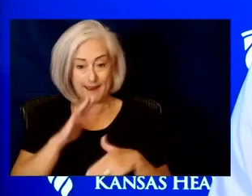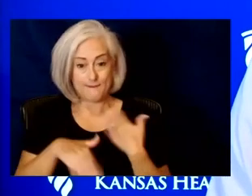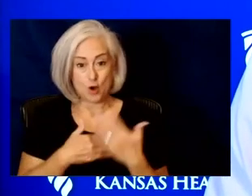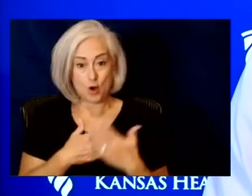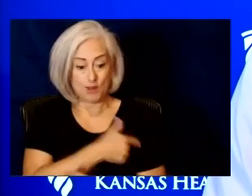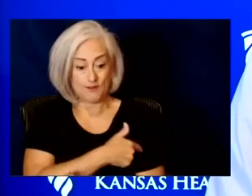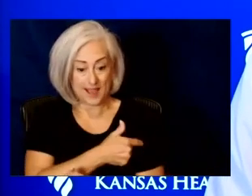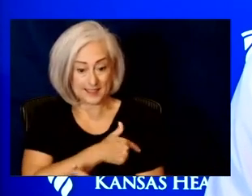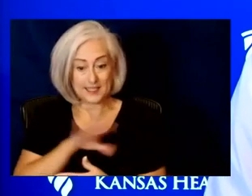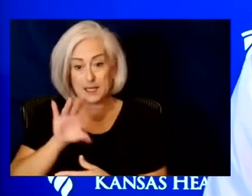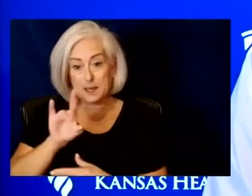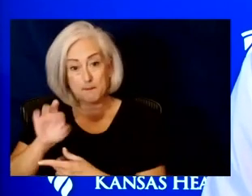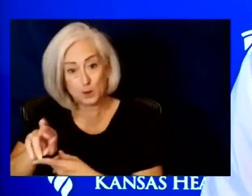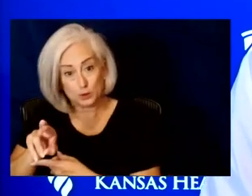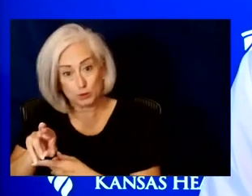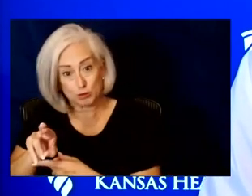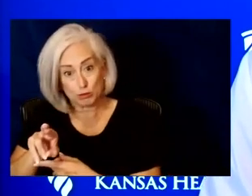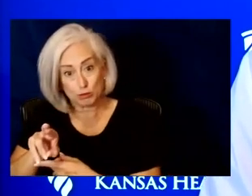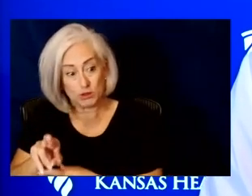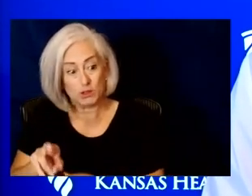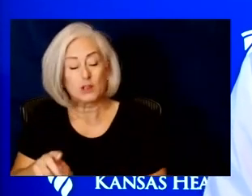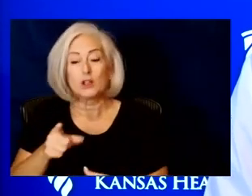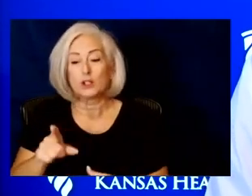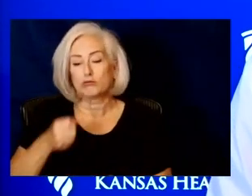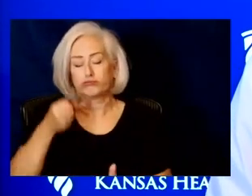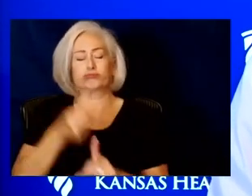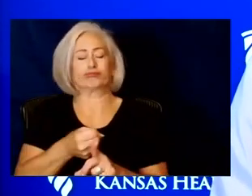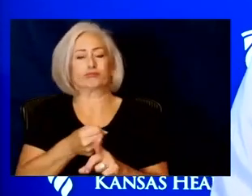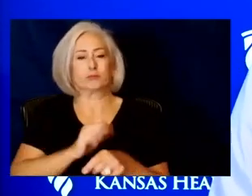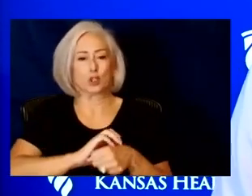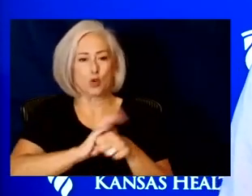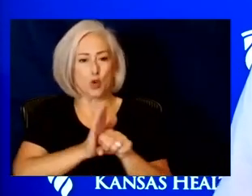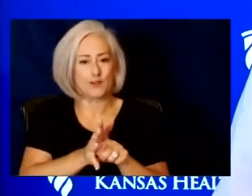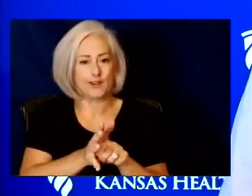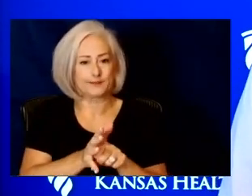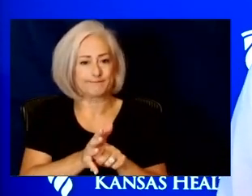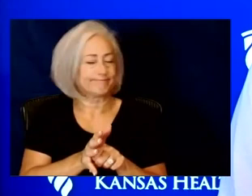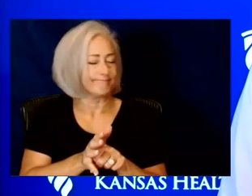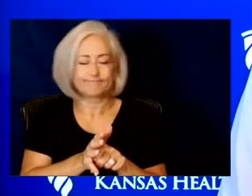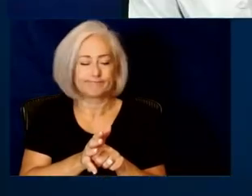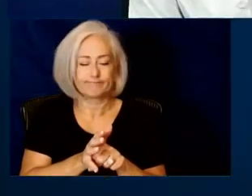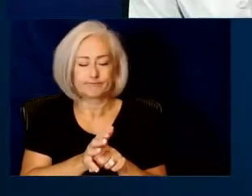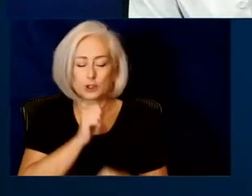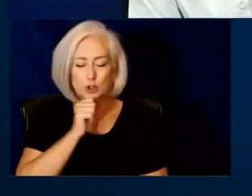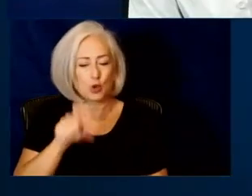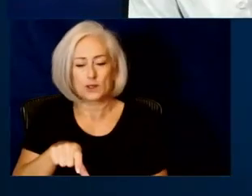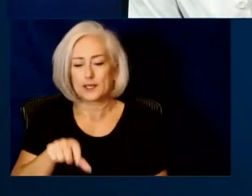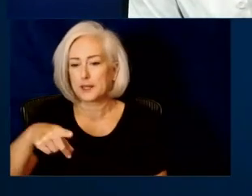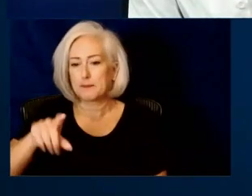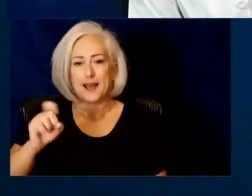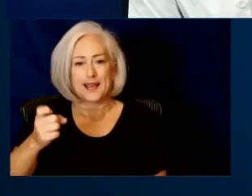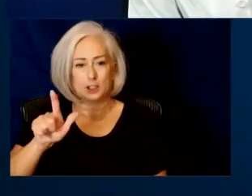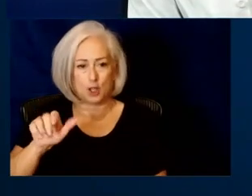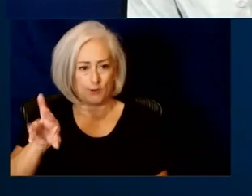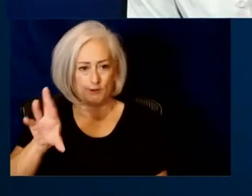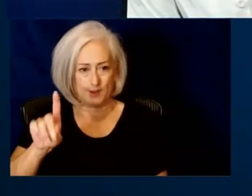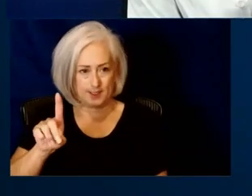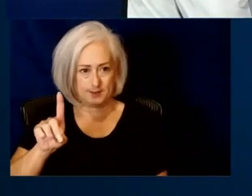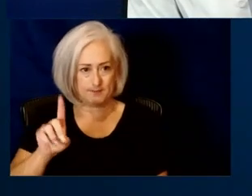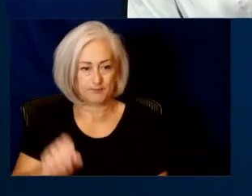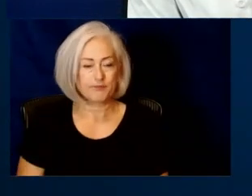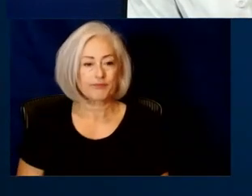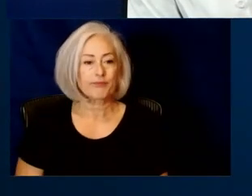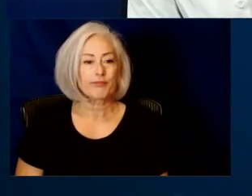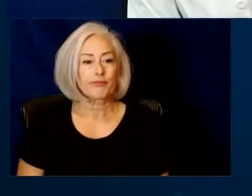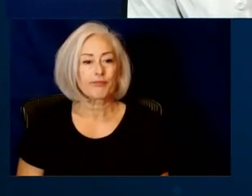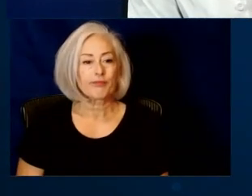boosters, you have coronavirus, you probably do not need Paxlovid in that situation. Yeah. So there's an immunologist that's warning that a